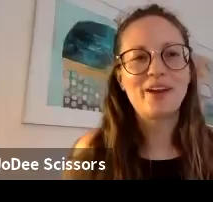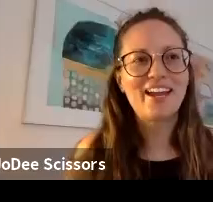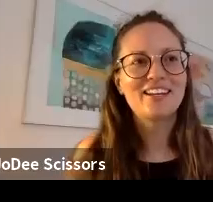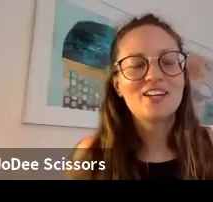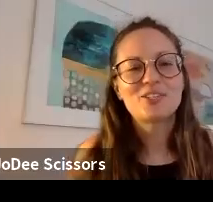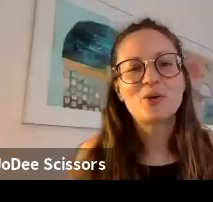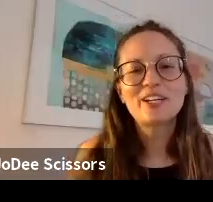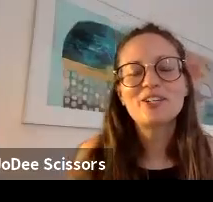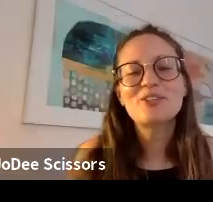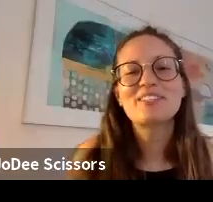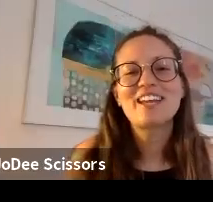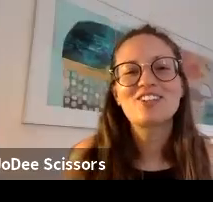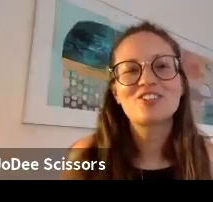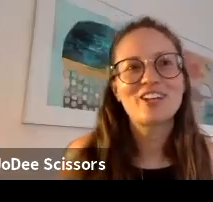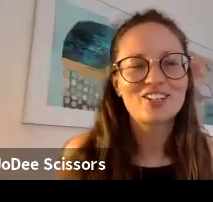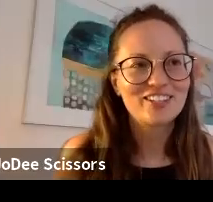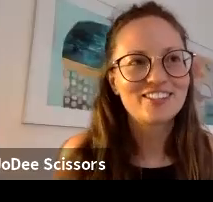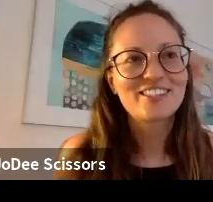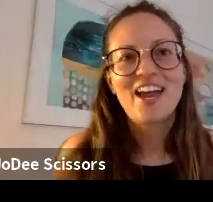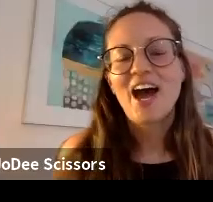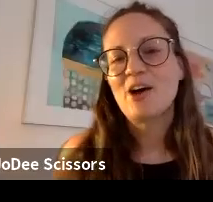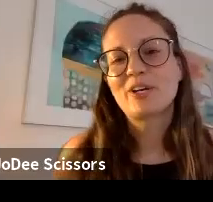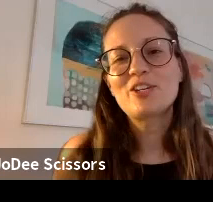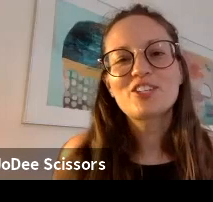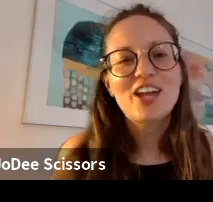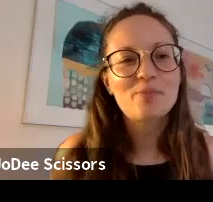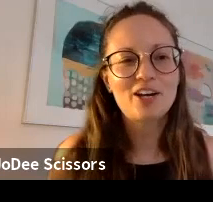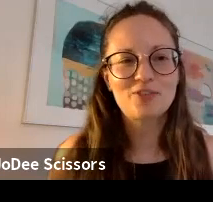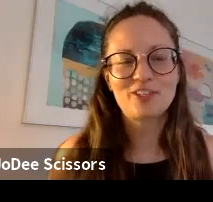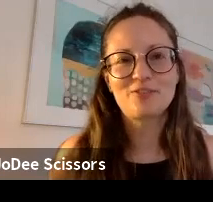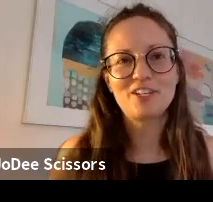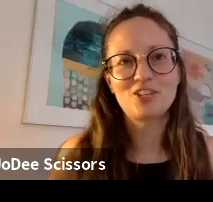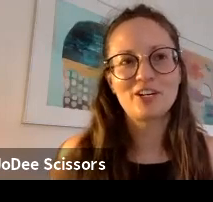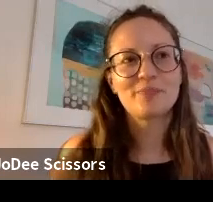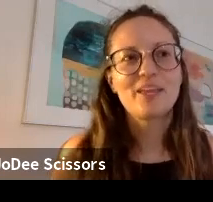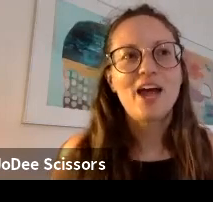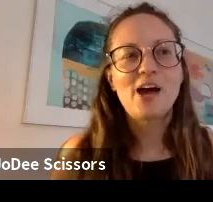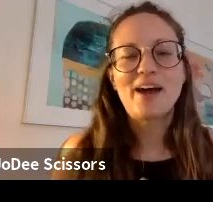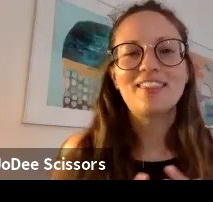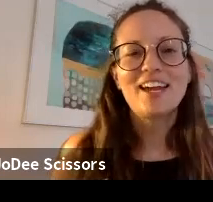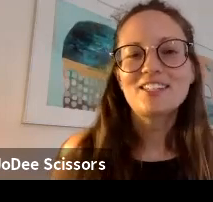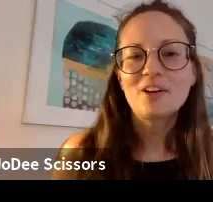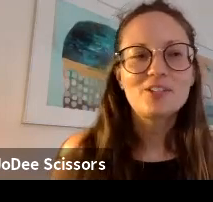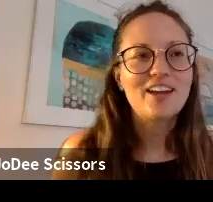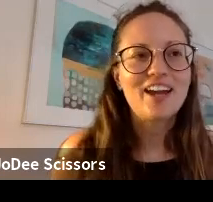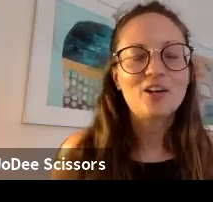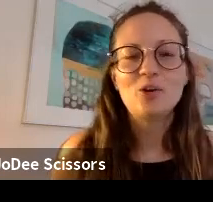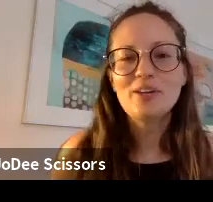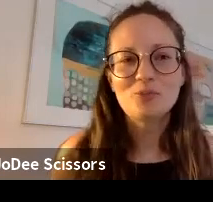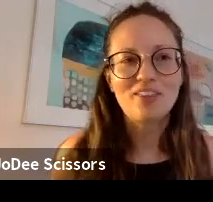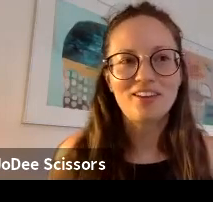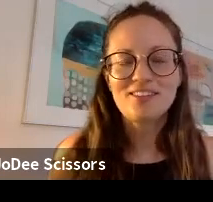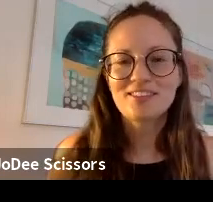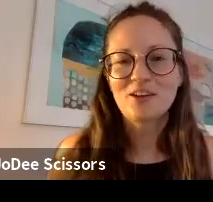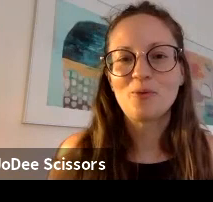All right, so we're gonna do some stage introductions. We're gonna use a chat box for this feature. I'd like to know tonight who